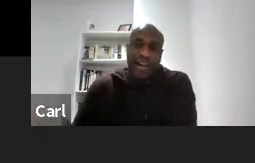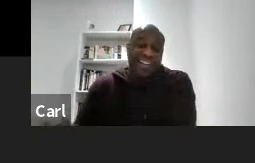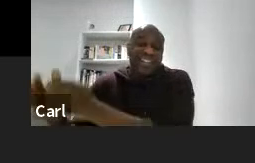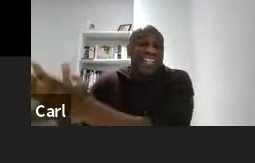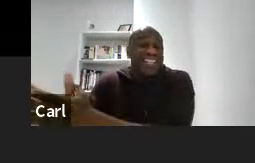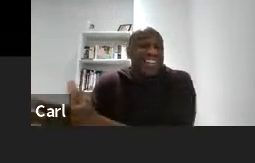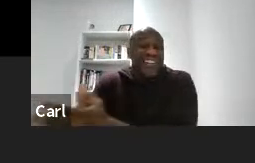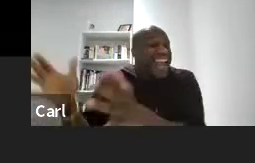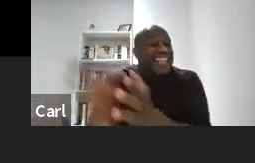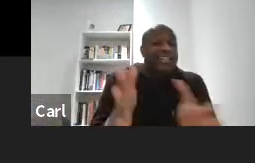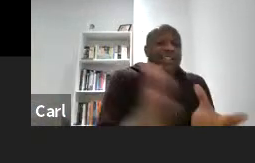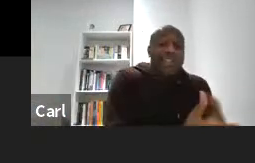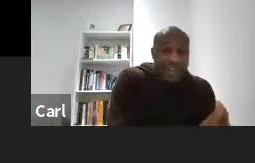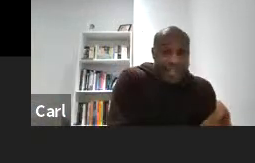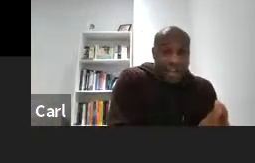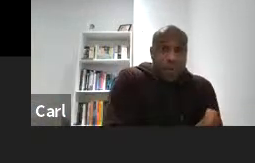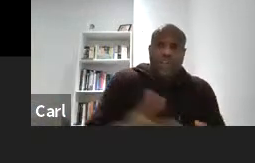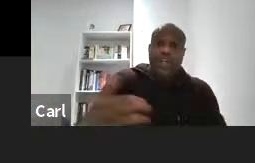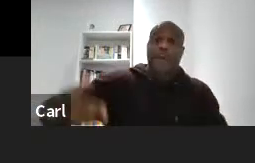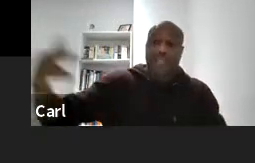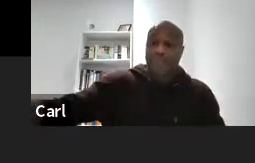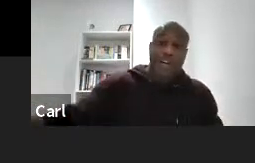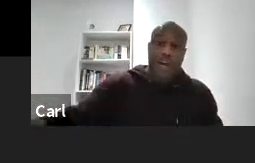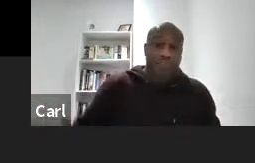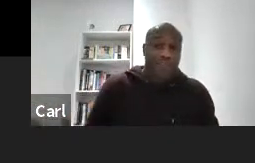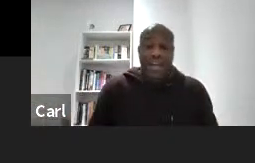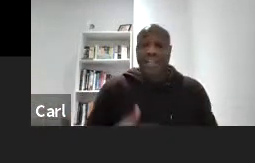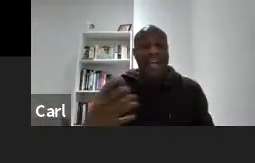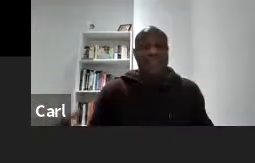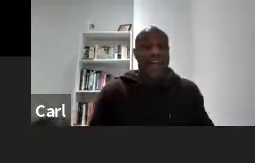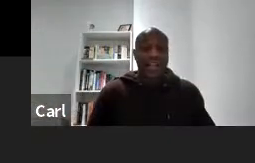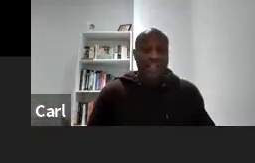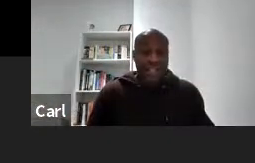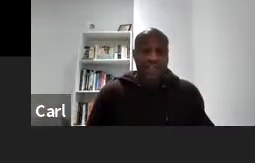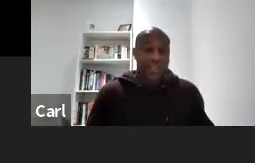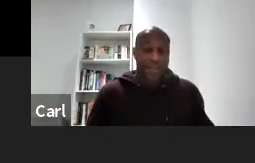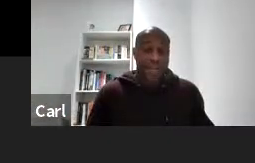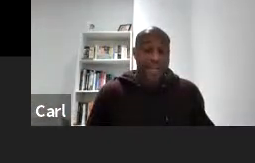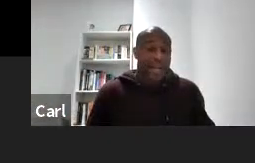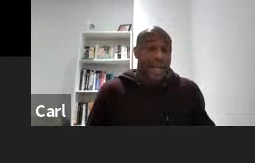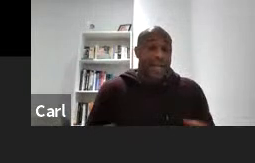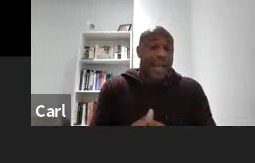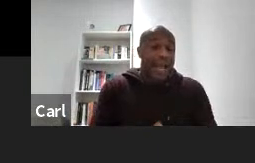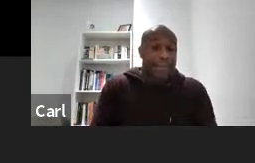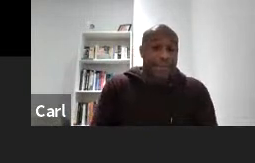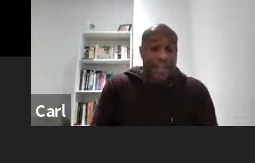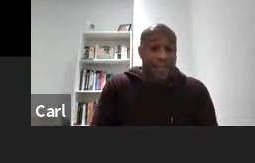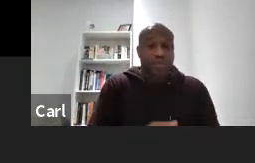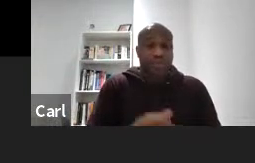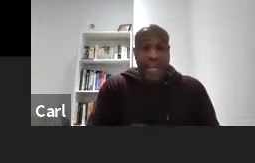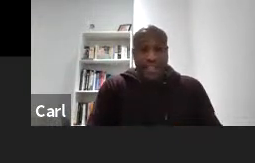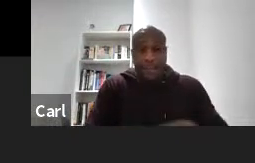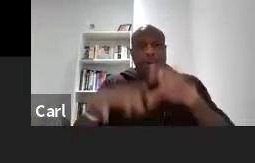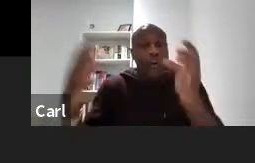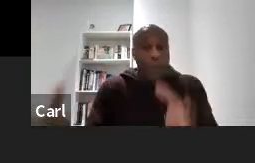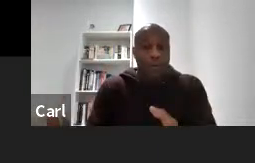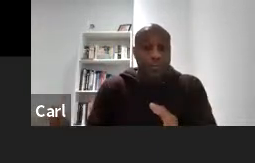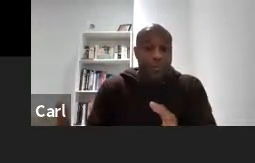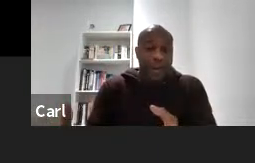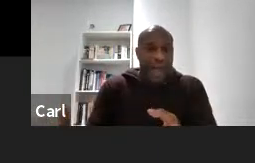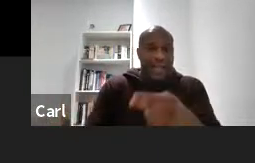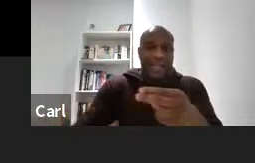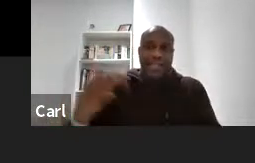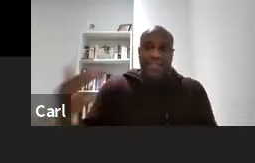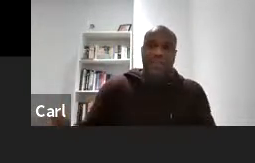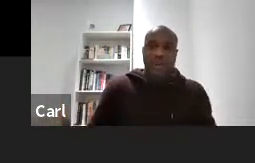you're trying to provide and doesn't need to look anything like what you hope to develop. And again, that could literally be an app that you create a mock-up